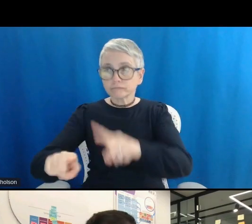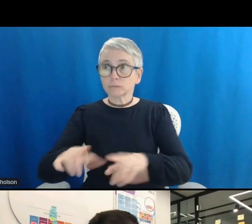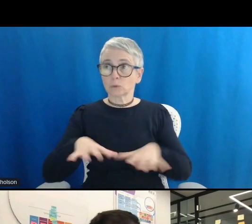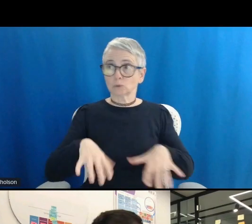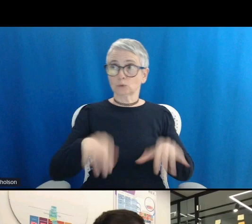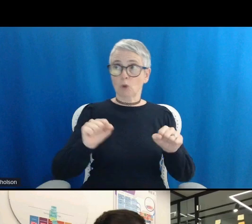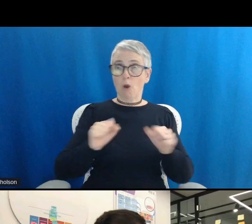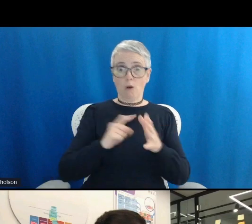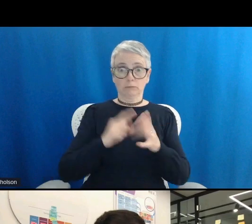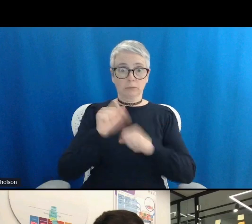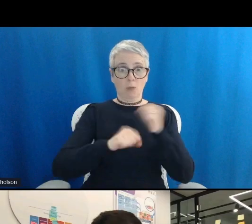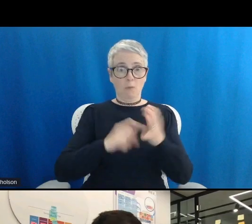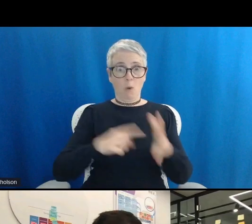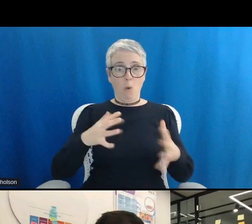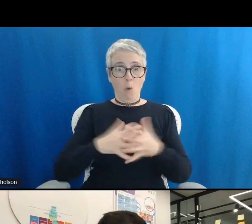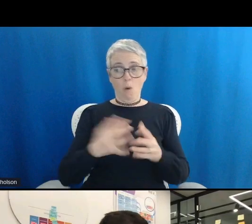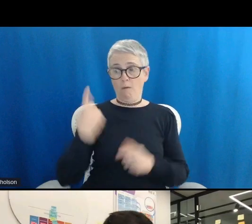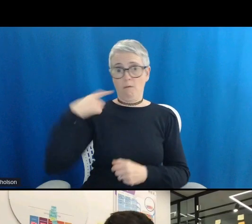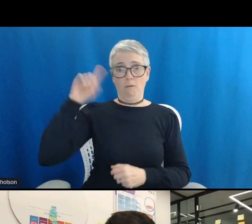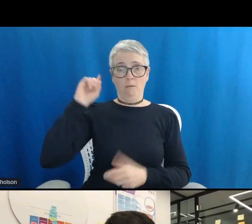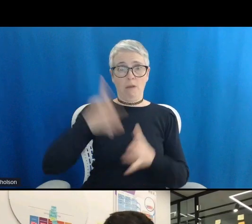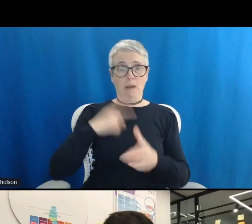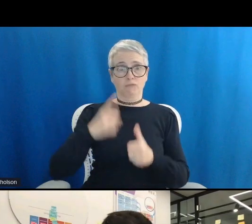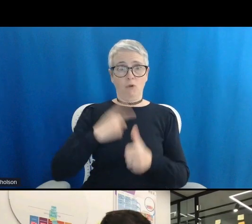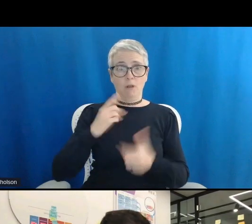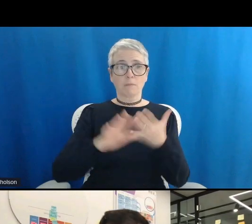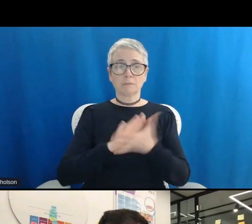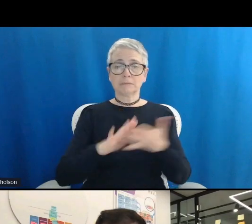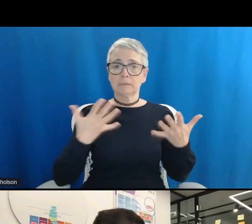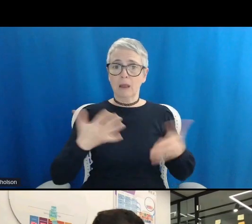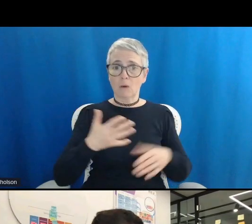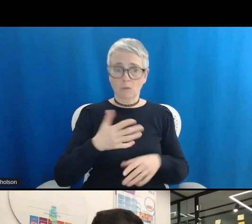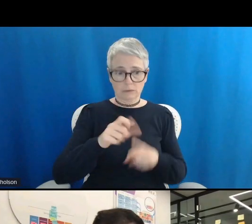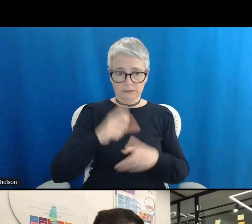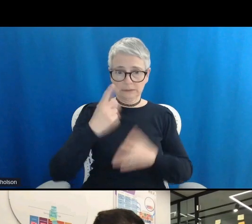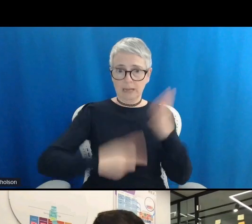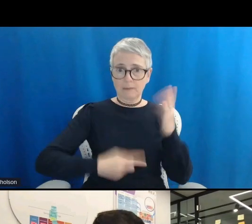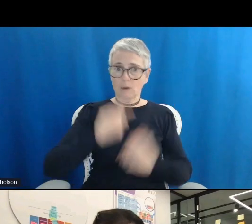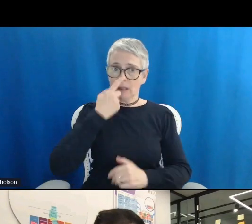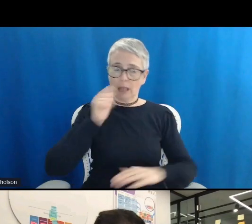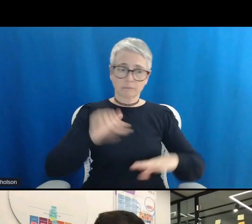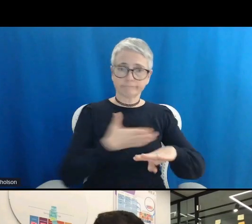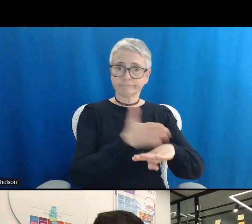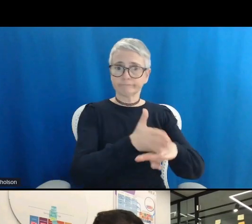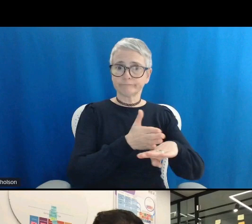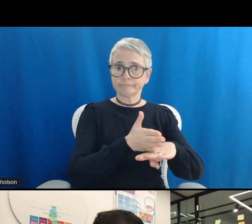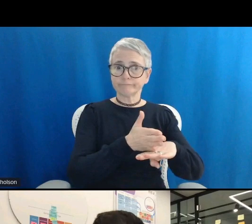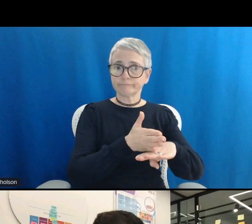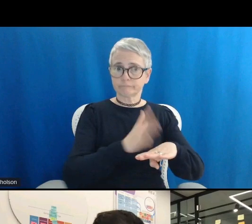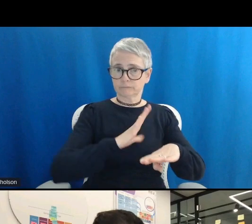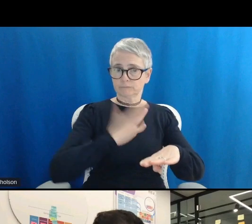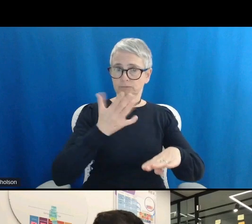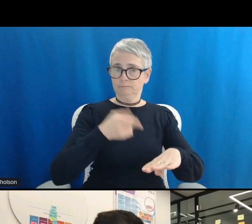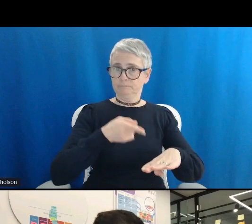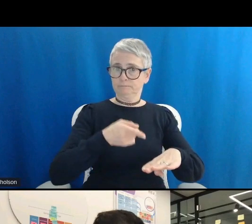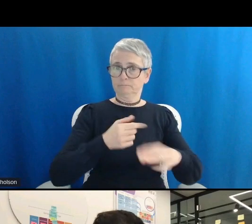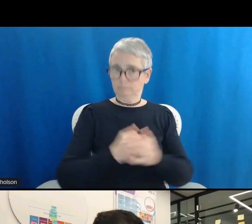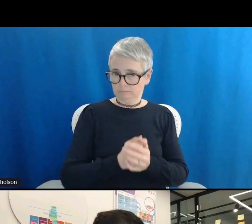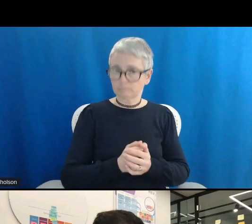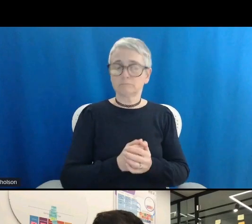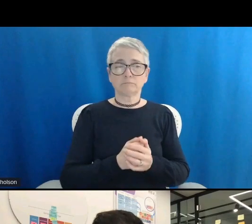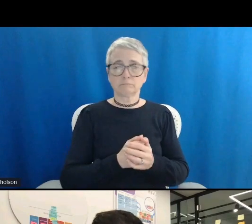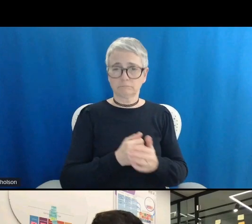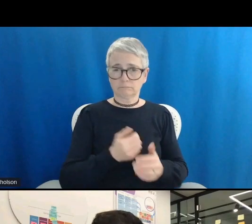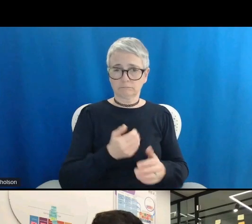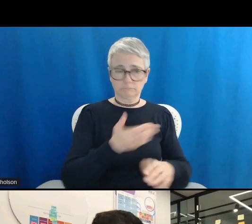helped 2.5 million disabled people to access critical healthcare in England by abolishing all